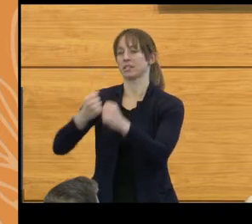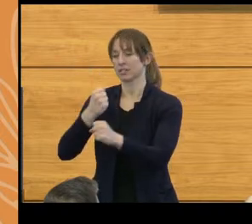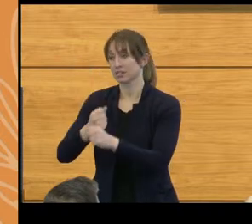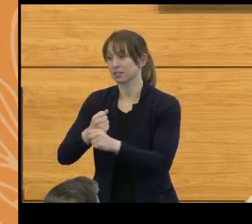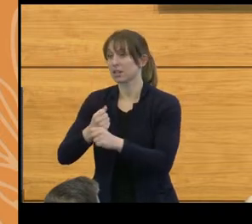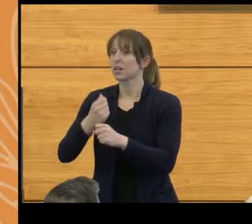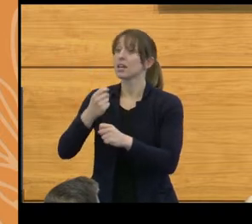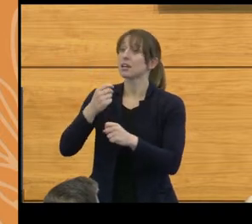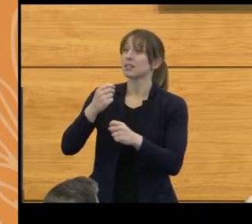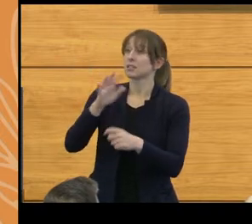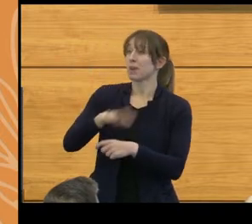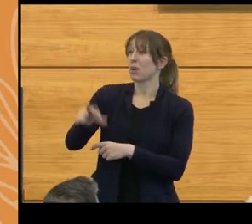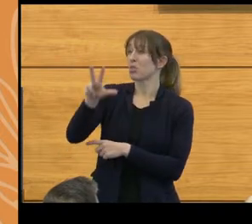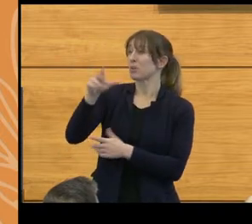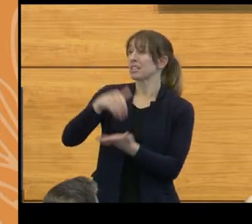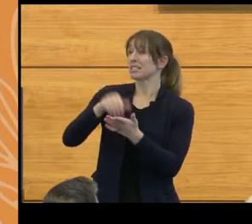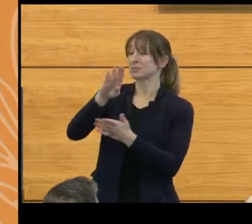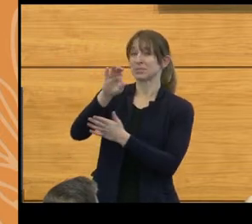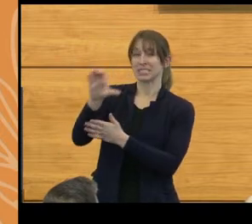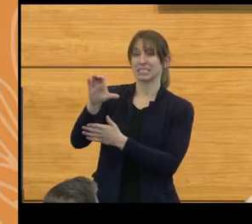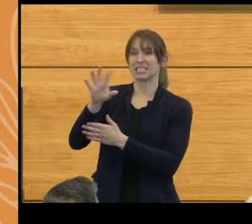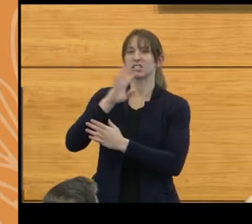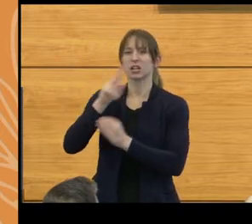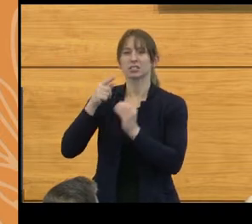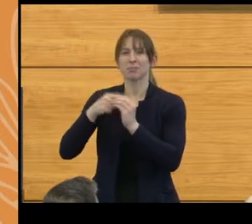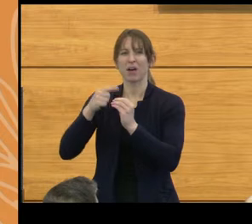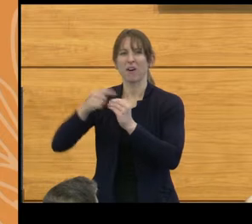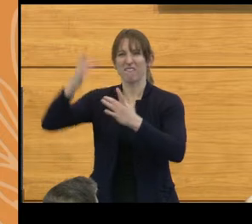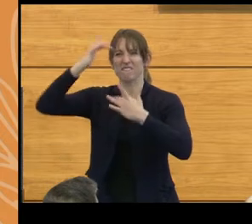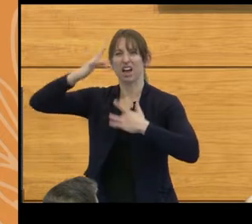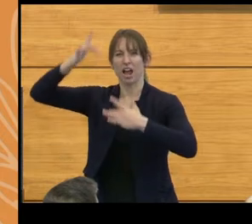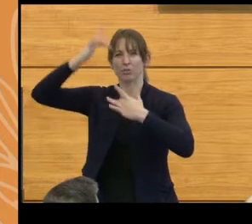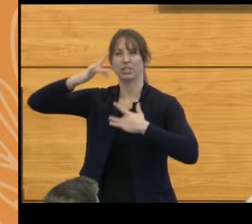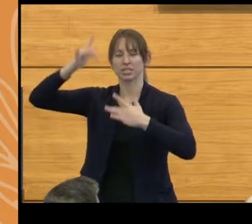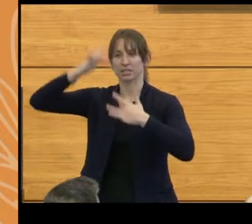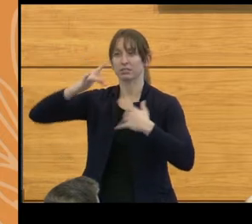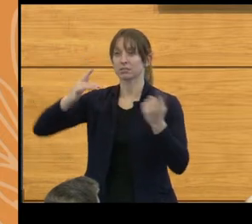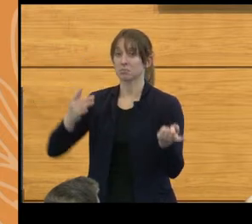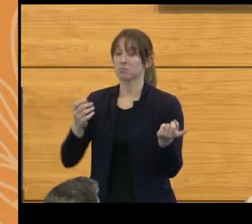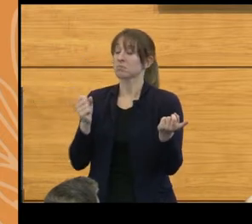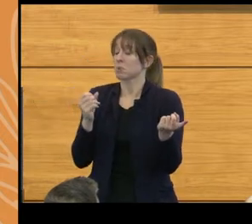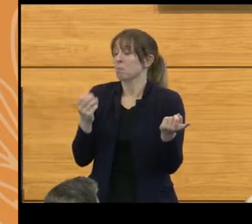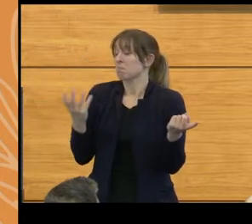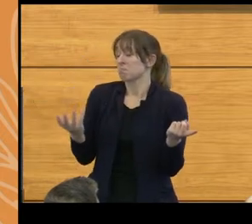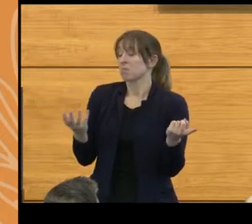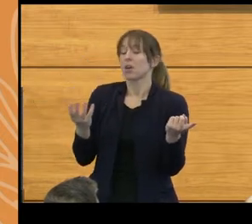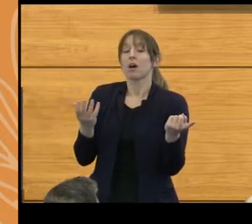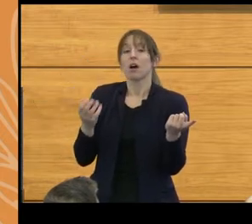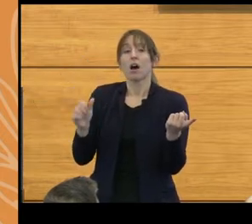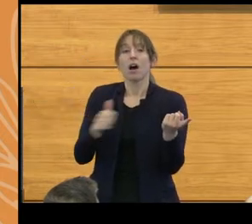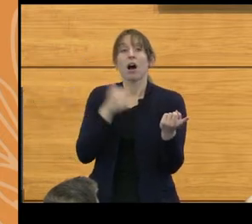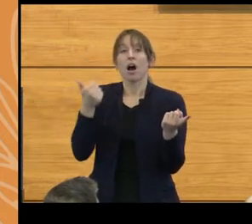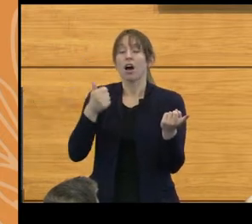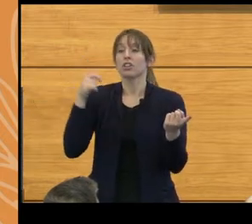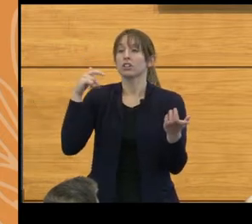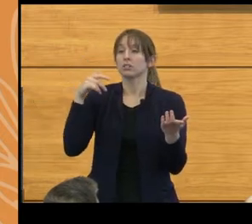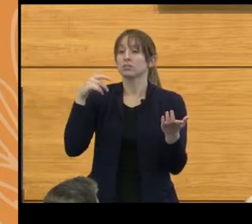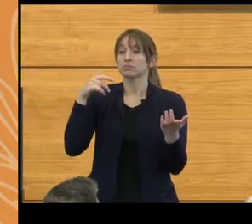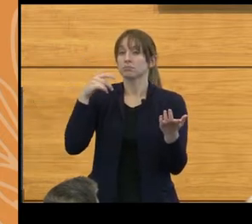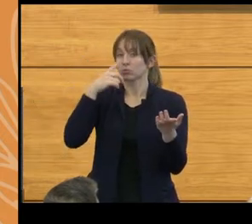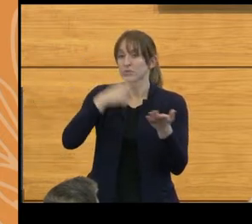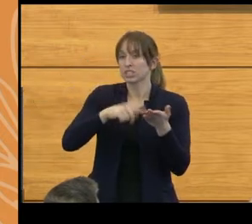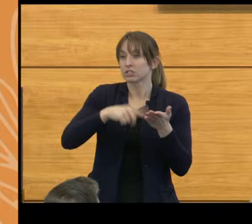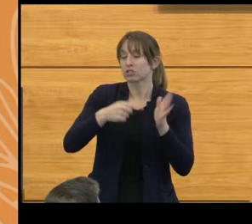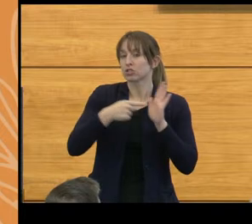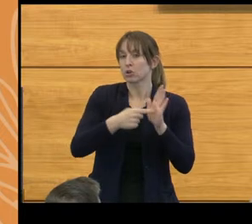going back to 3000 BC. Archaeologic studies have shown that there are various skeletal